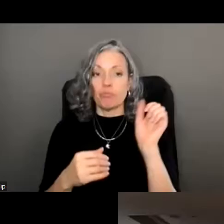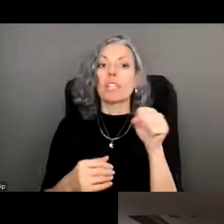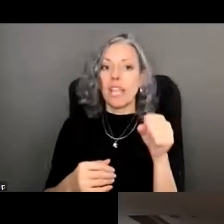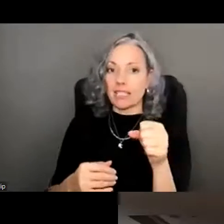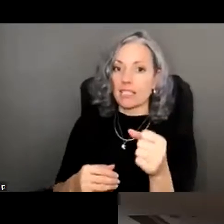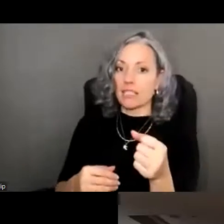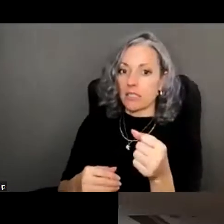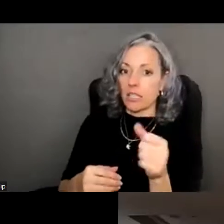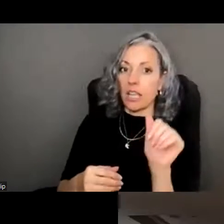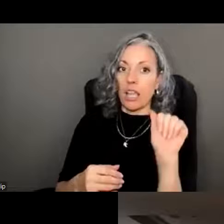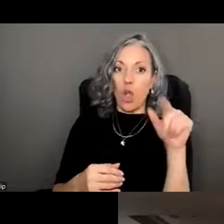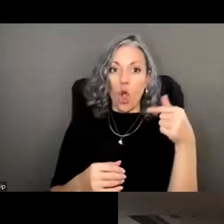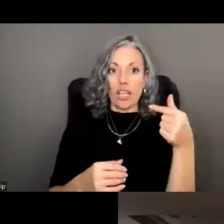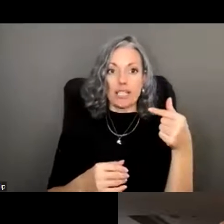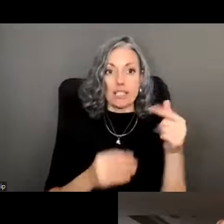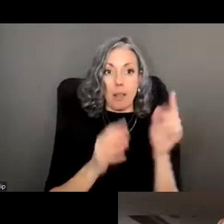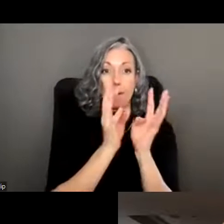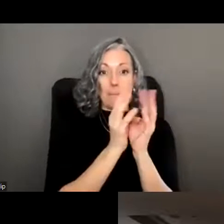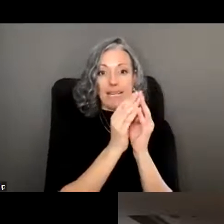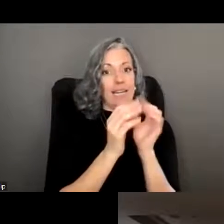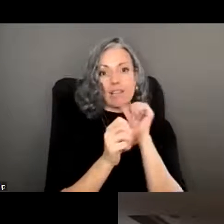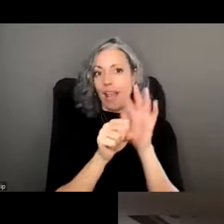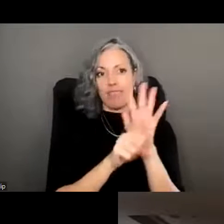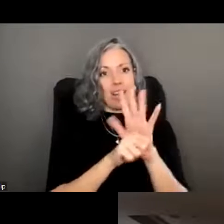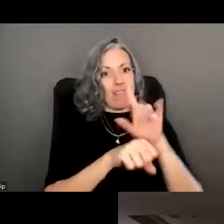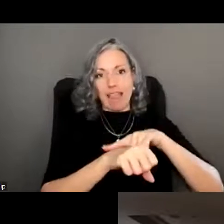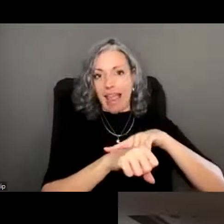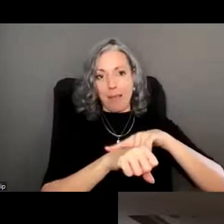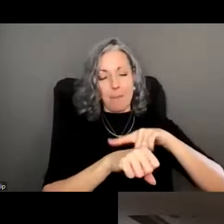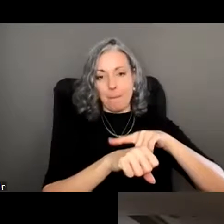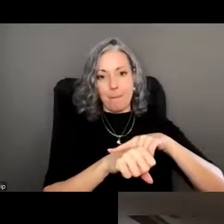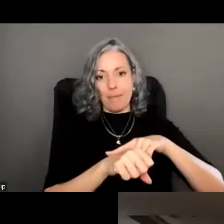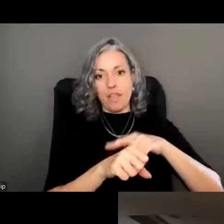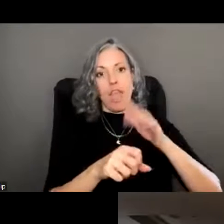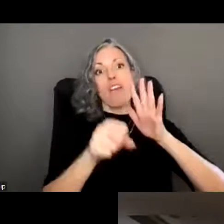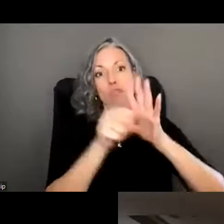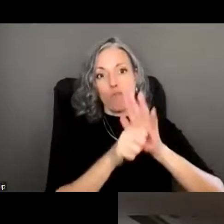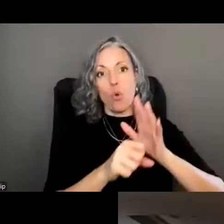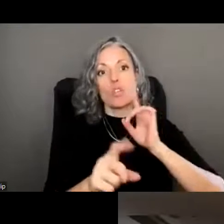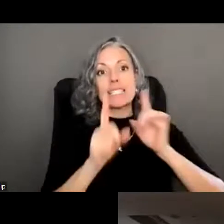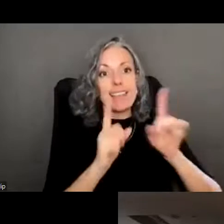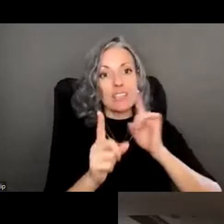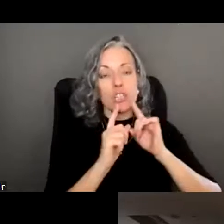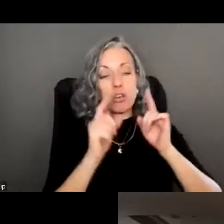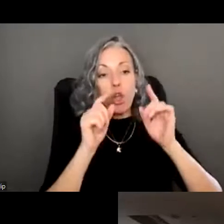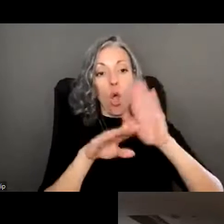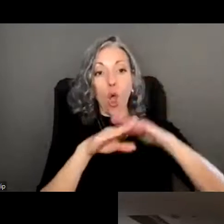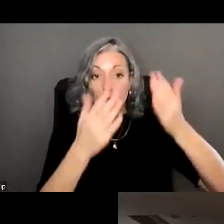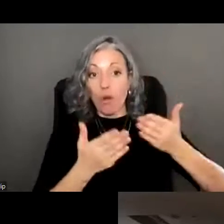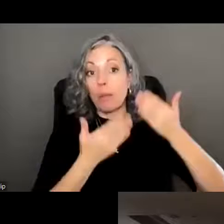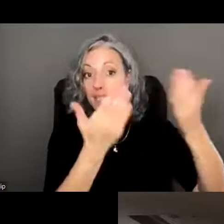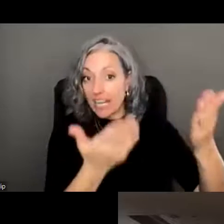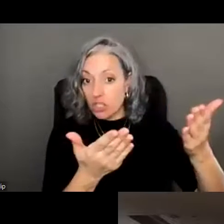last, in August in our meeting, we didn't have enough time to kind of have a full discussion on the recommendations and